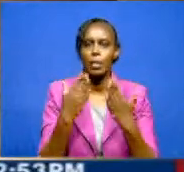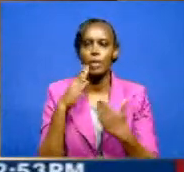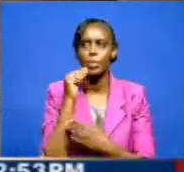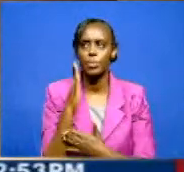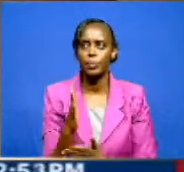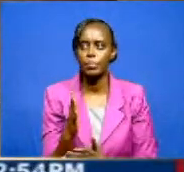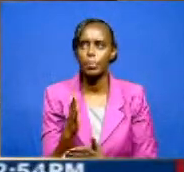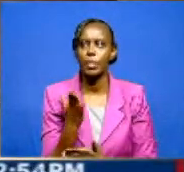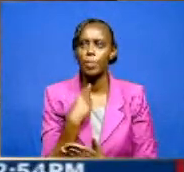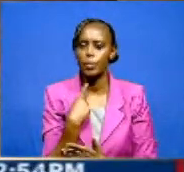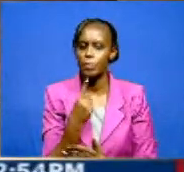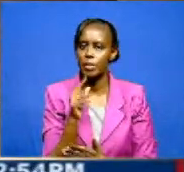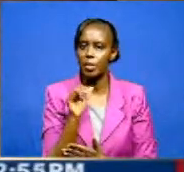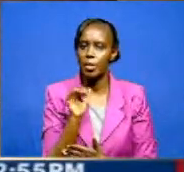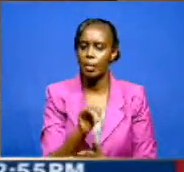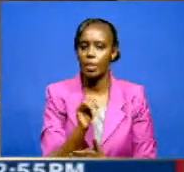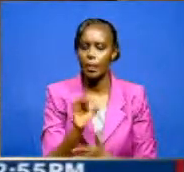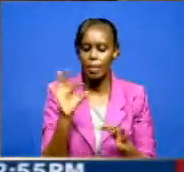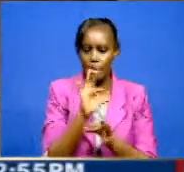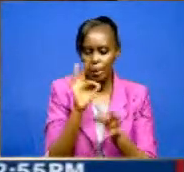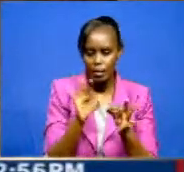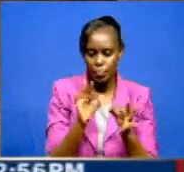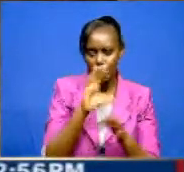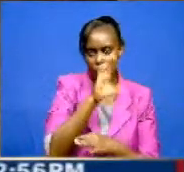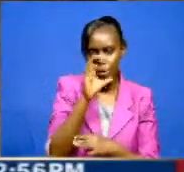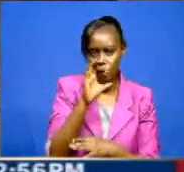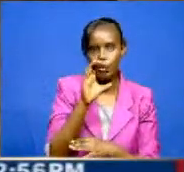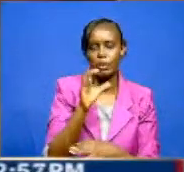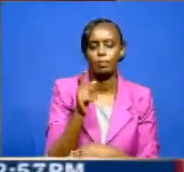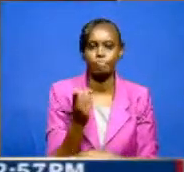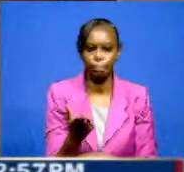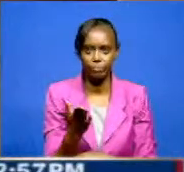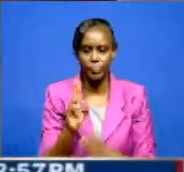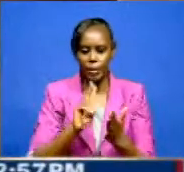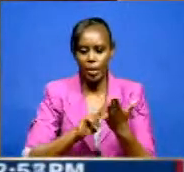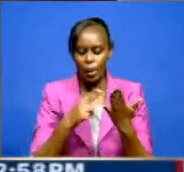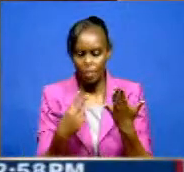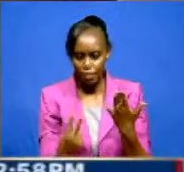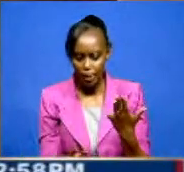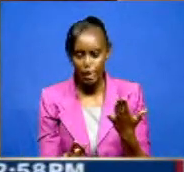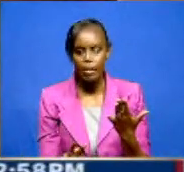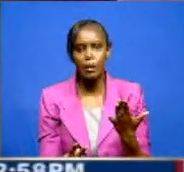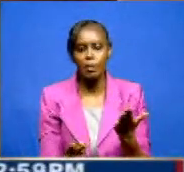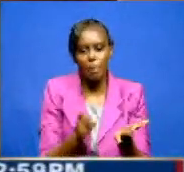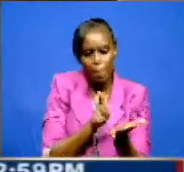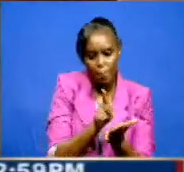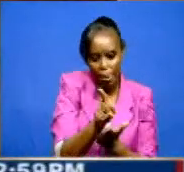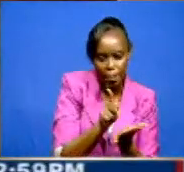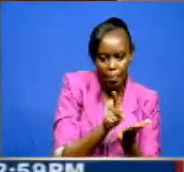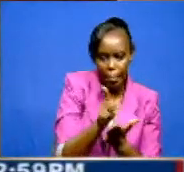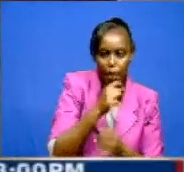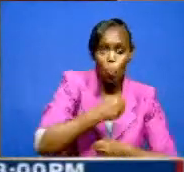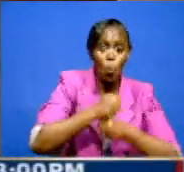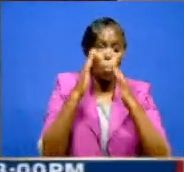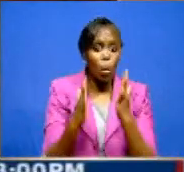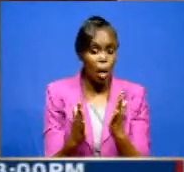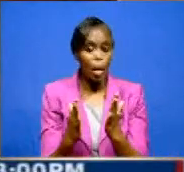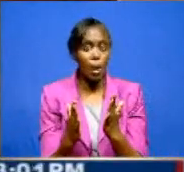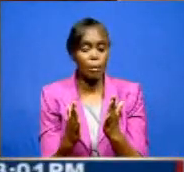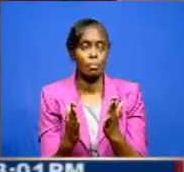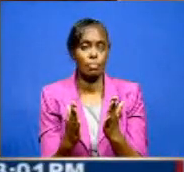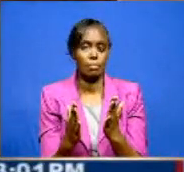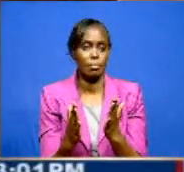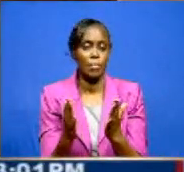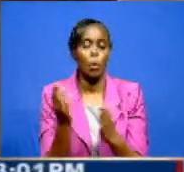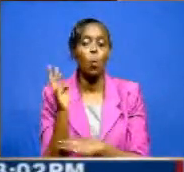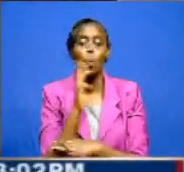that this particular of counties failing to pay employees on time, and worst